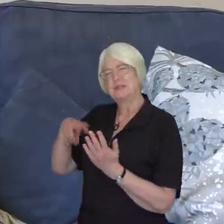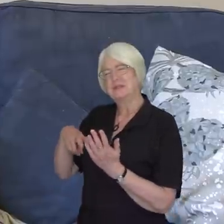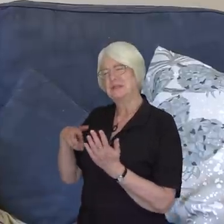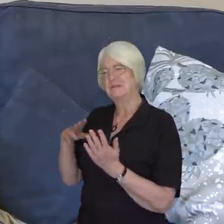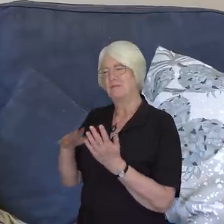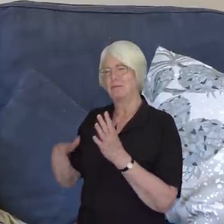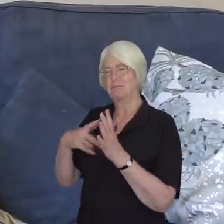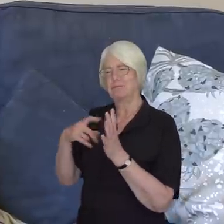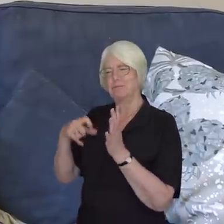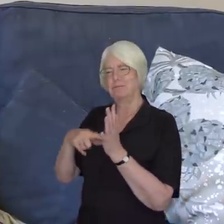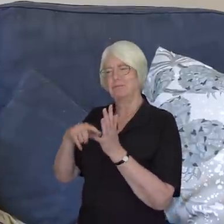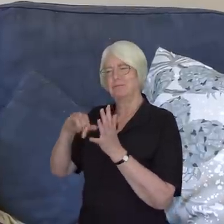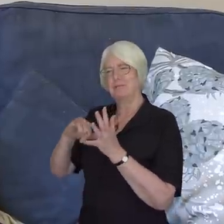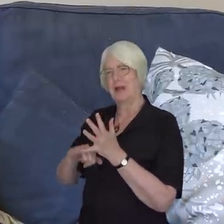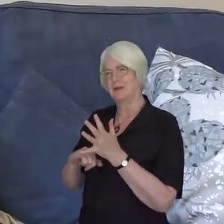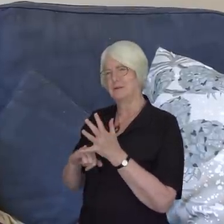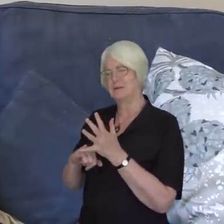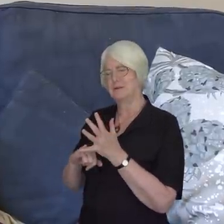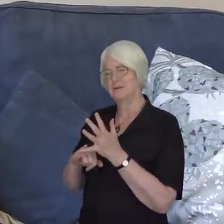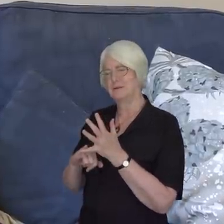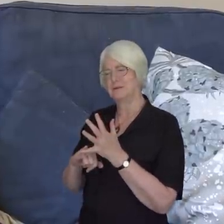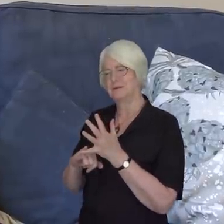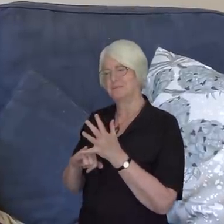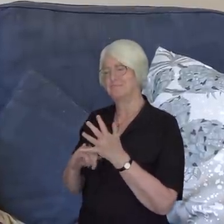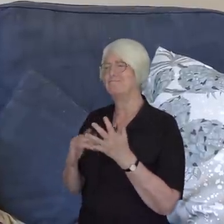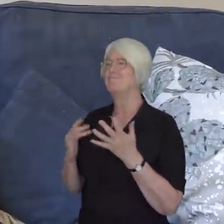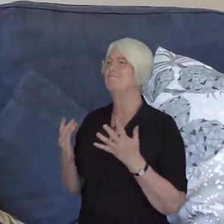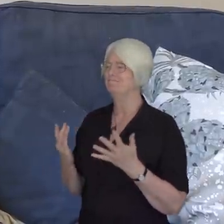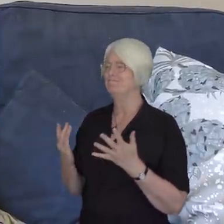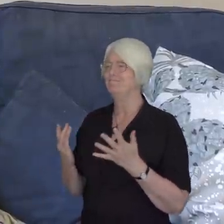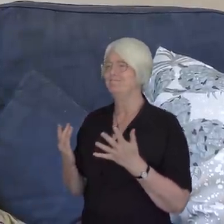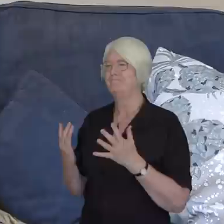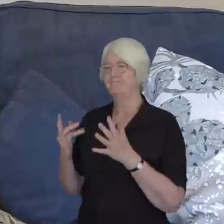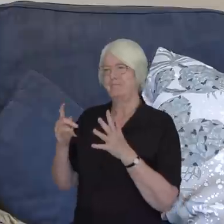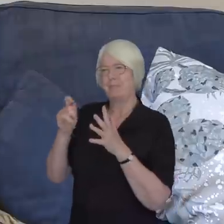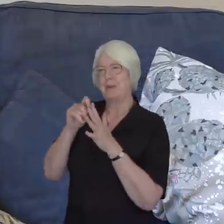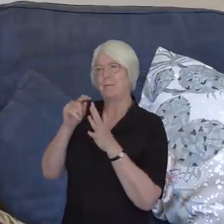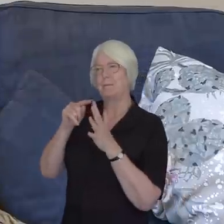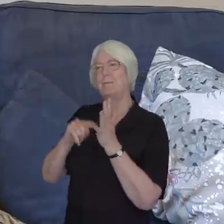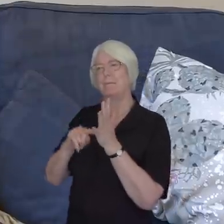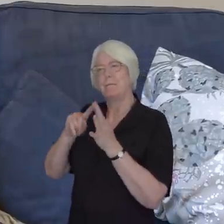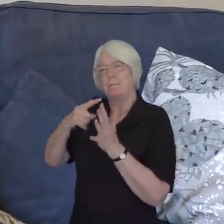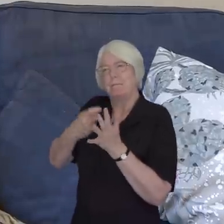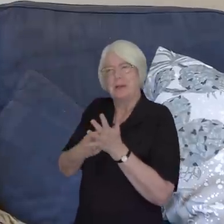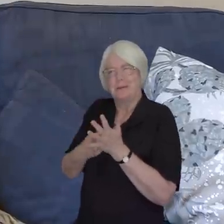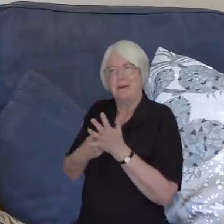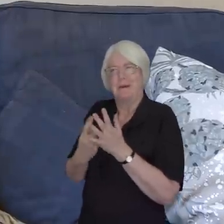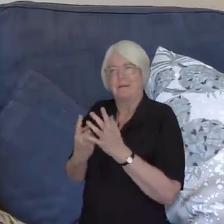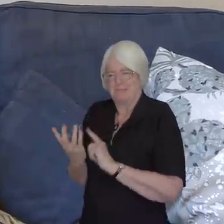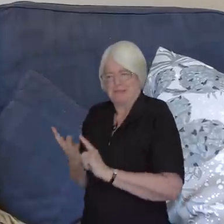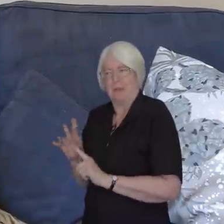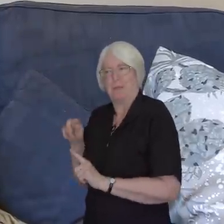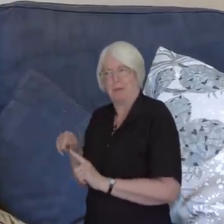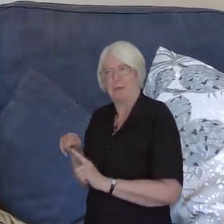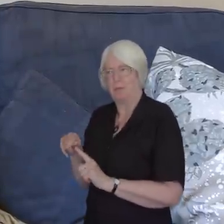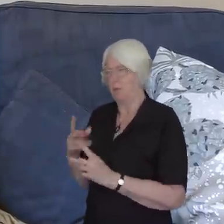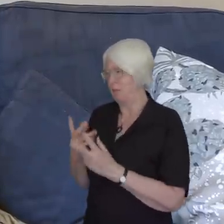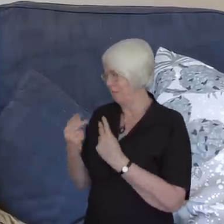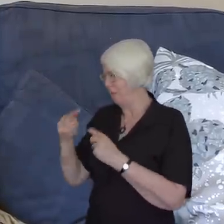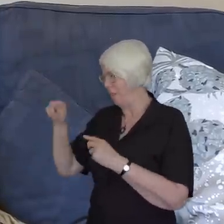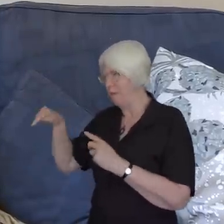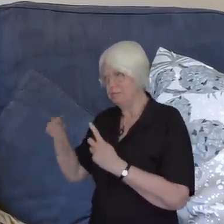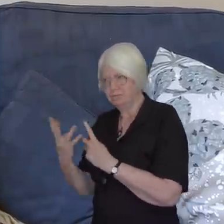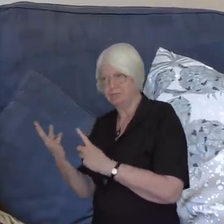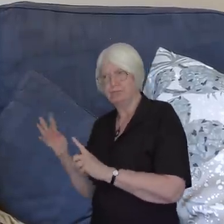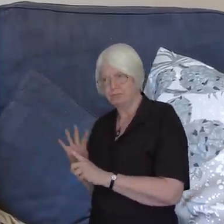A reading from the Acts of the Apostles. Peter, standing with the 11, raised his voice and